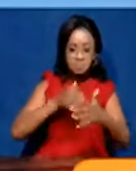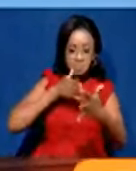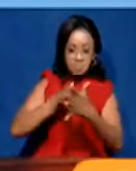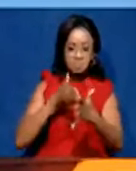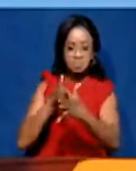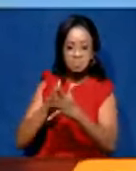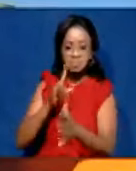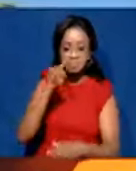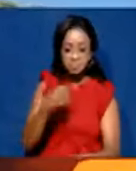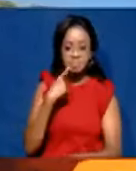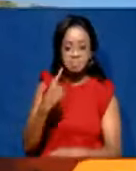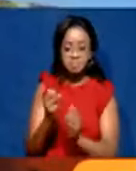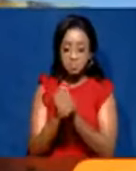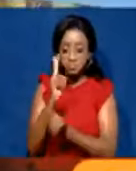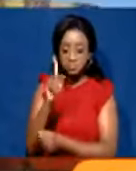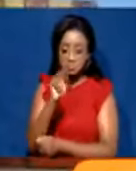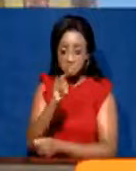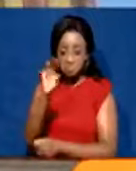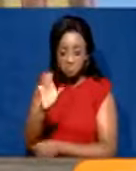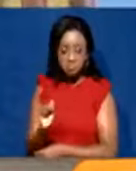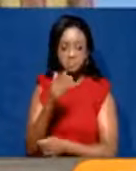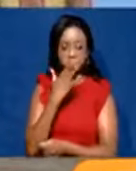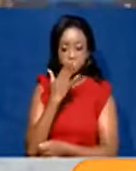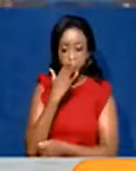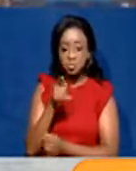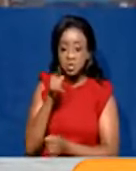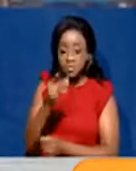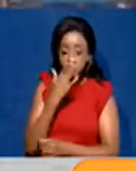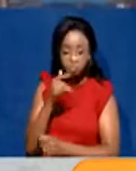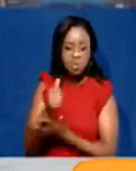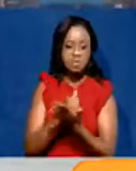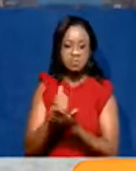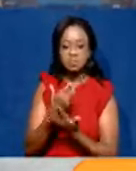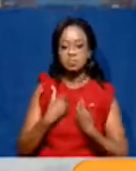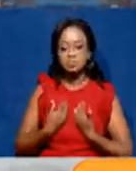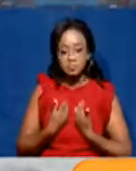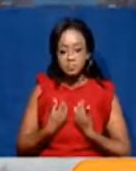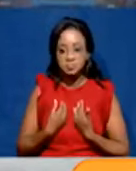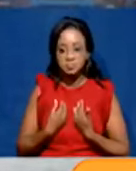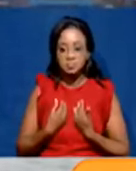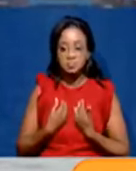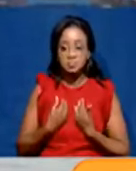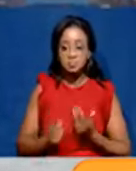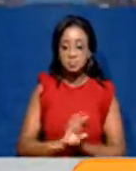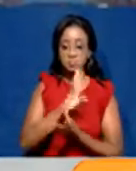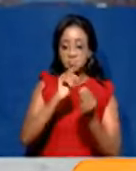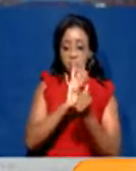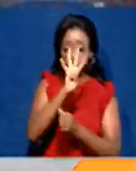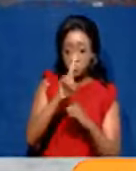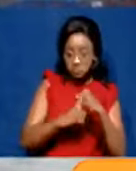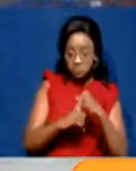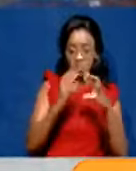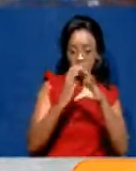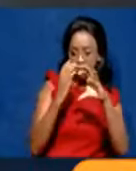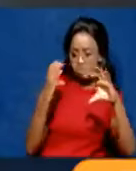than 1,112 tons of sugar, suspected to be contaminated. The 46 containers of household